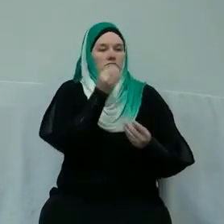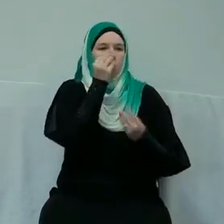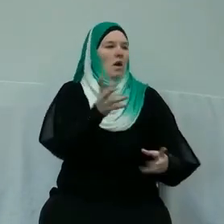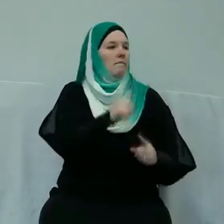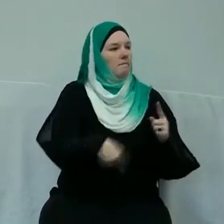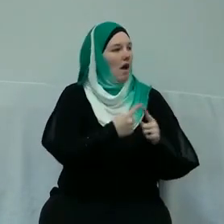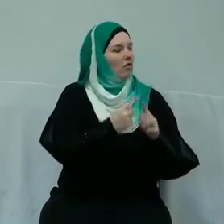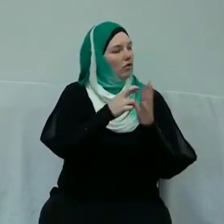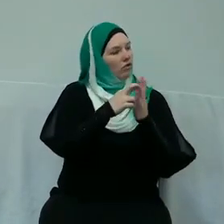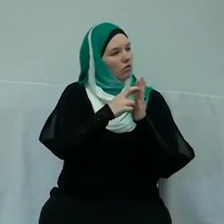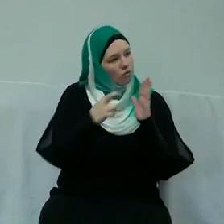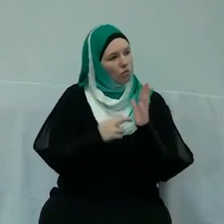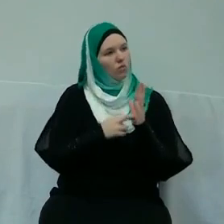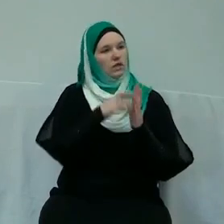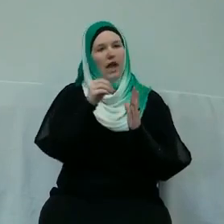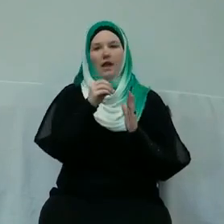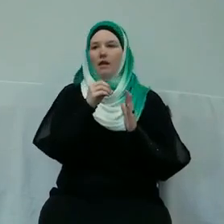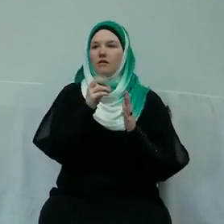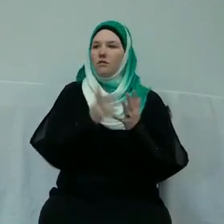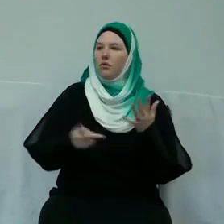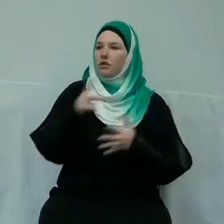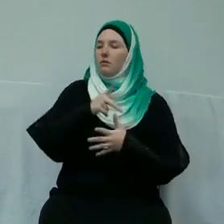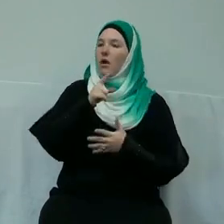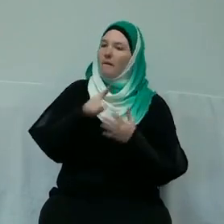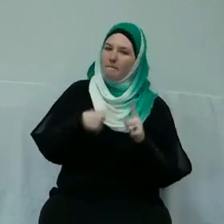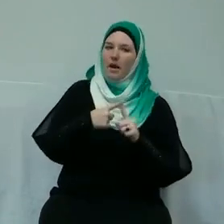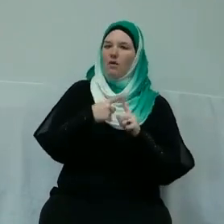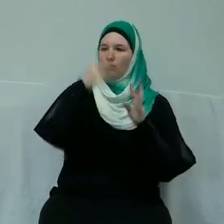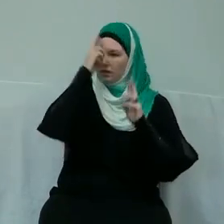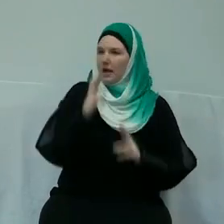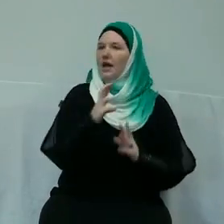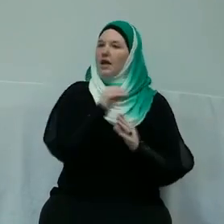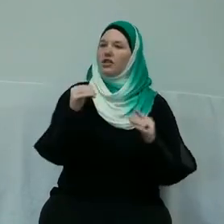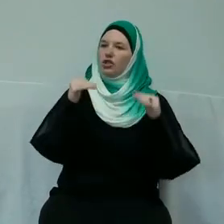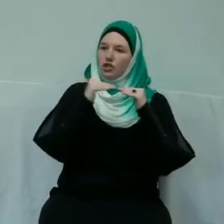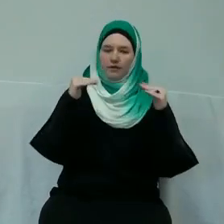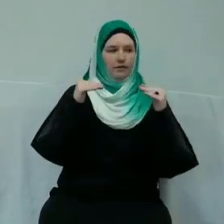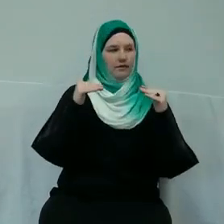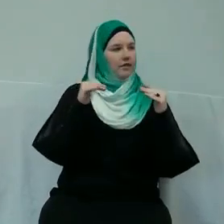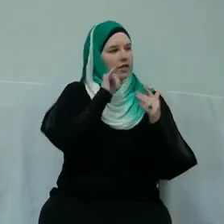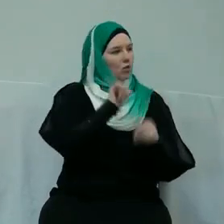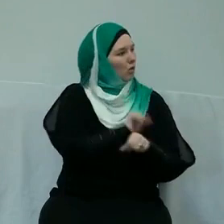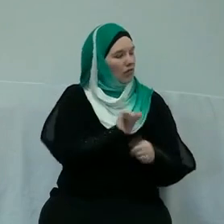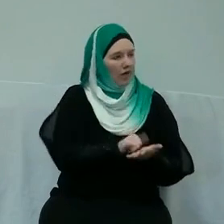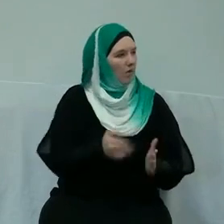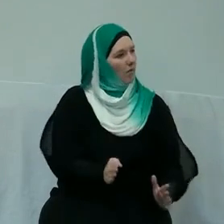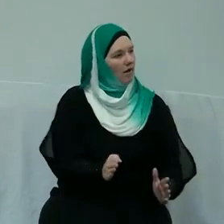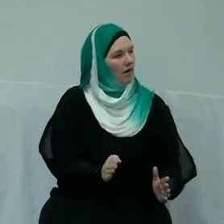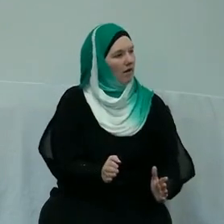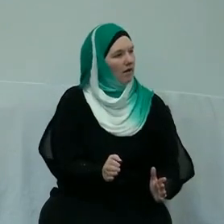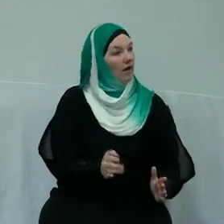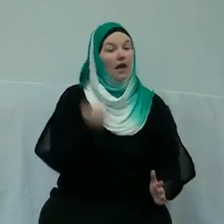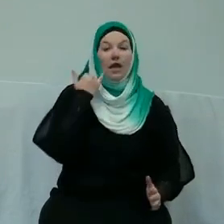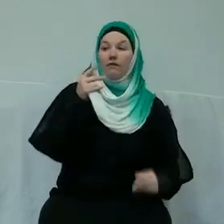we know what the justice in the matter is. It doesn't work this way. Otherwise,